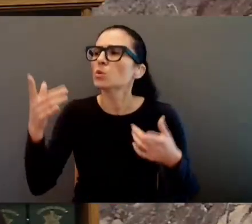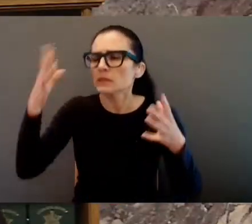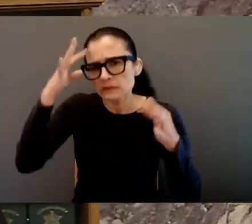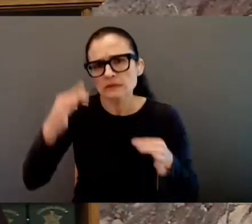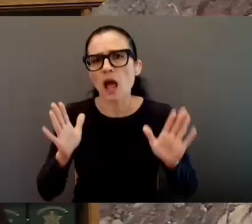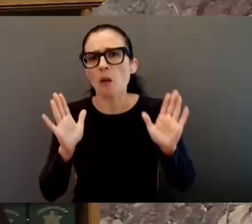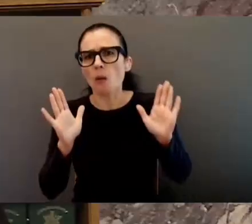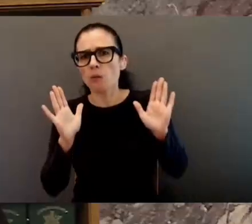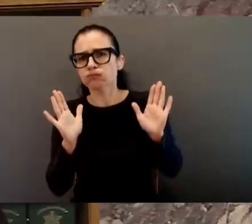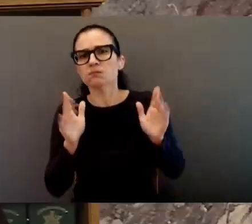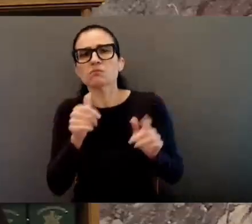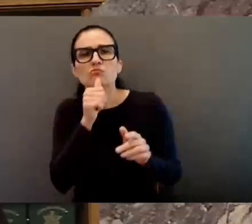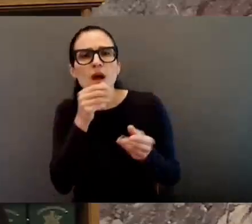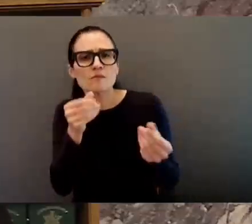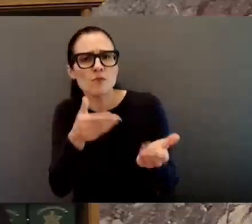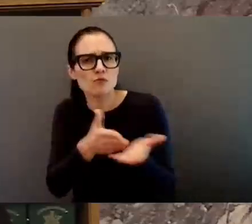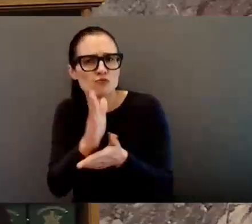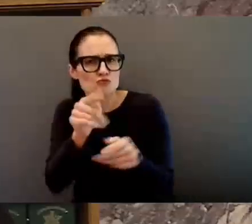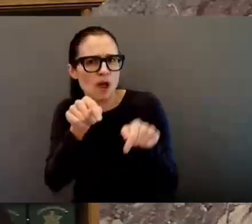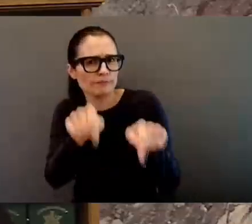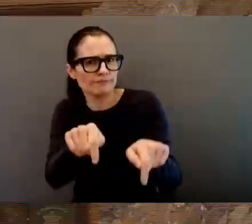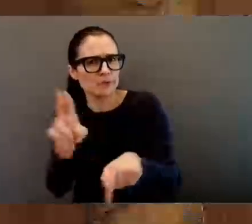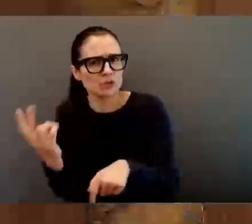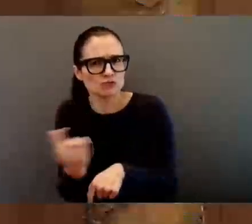said in her findings?